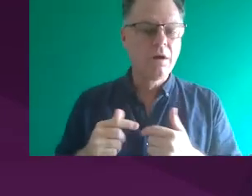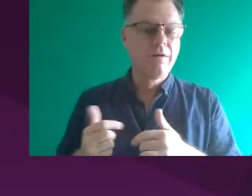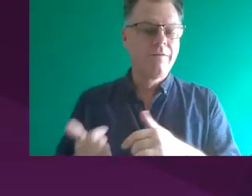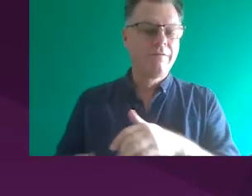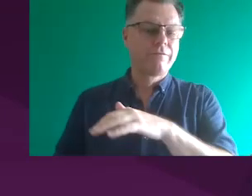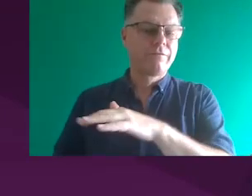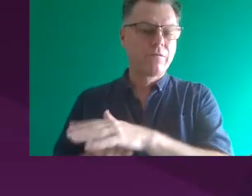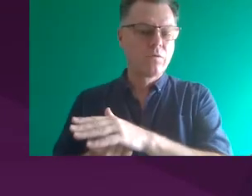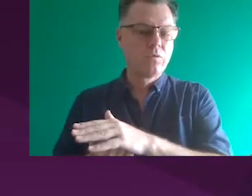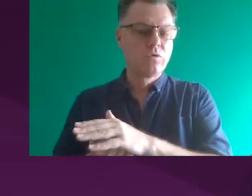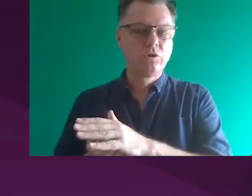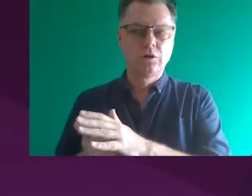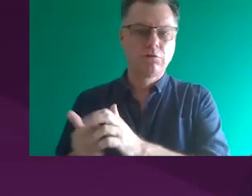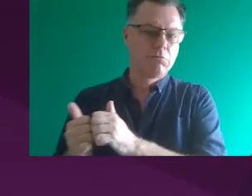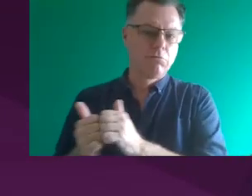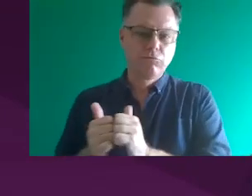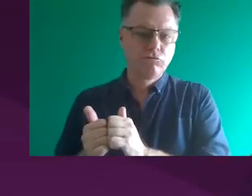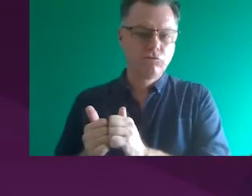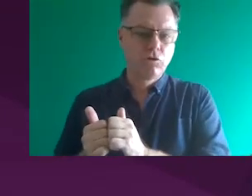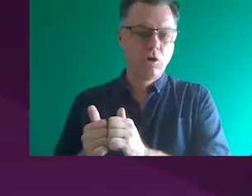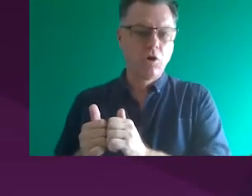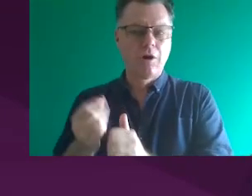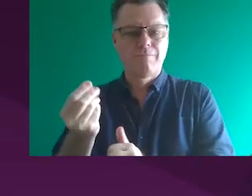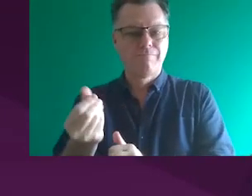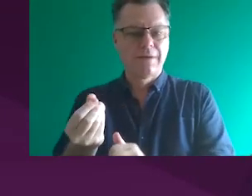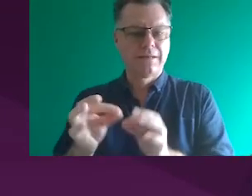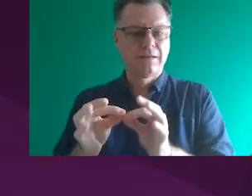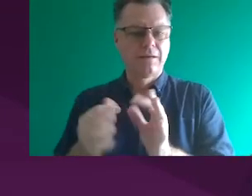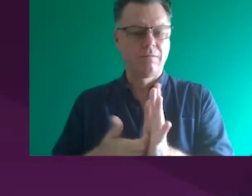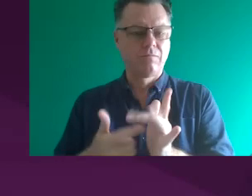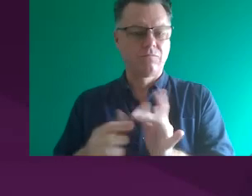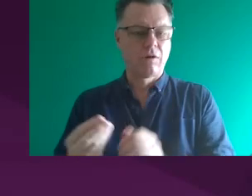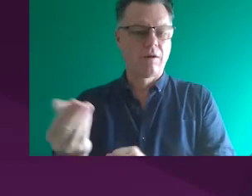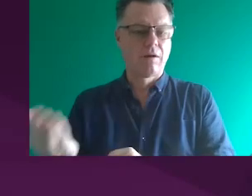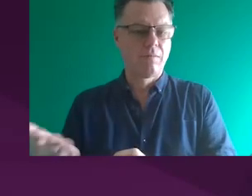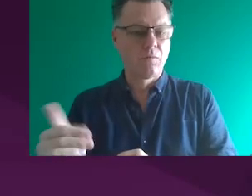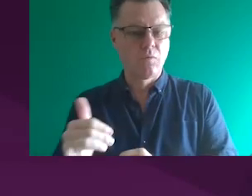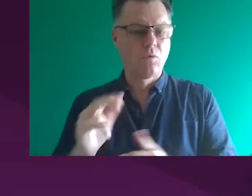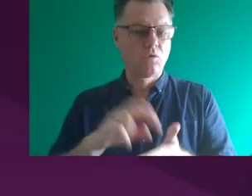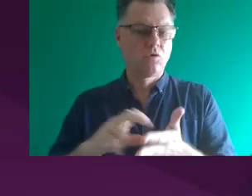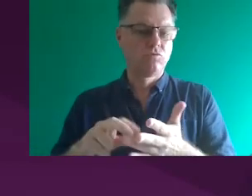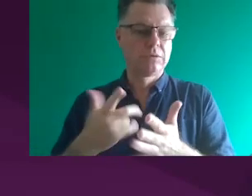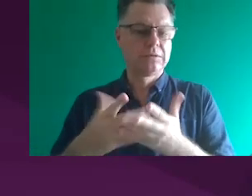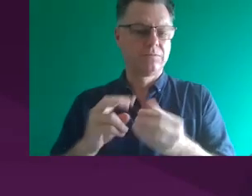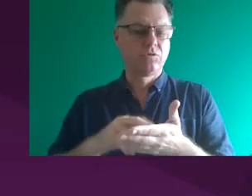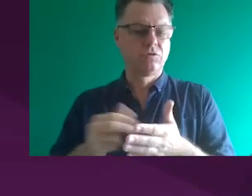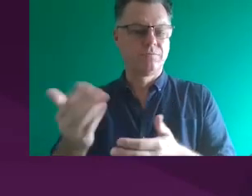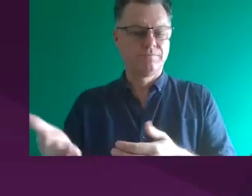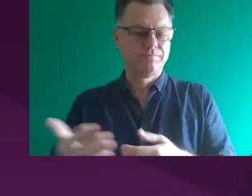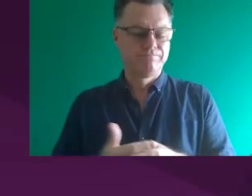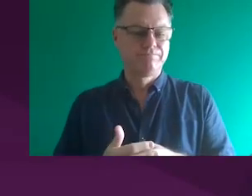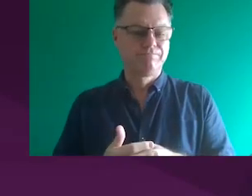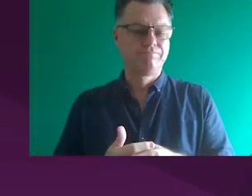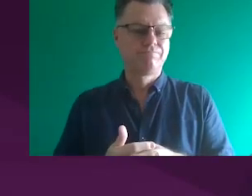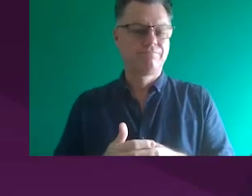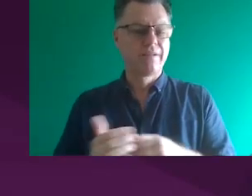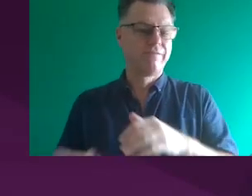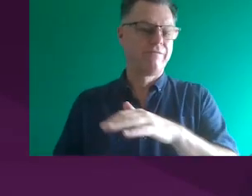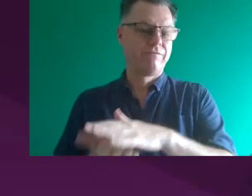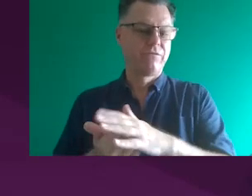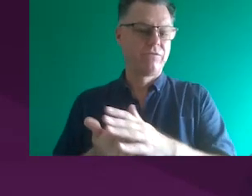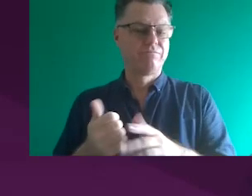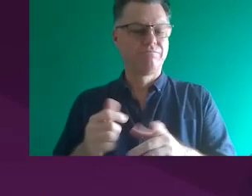construction are fraud, collusion and bribery during procurement, collusion and bribery by contractors and